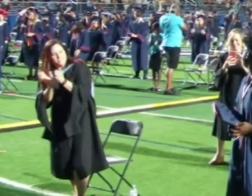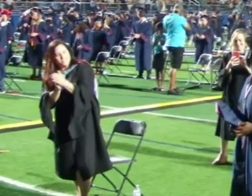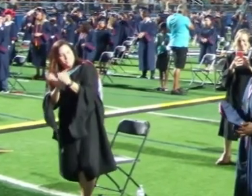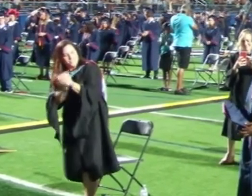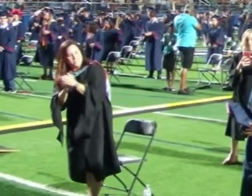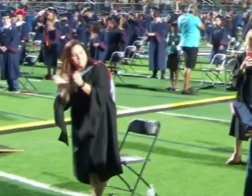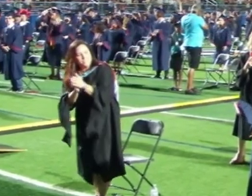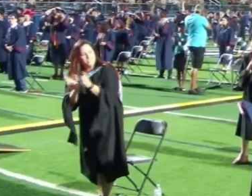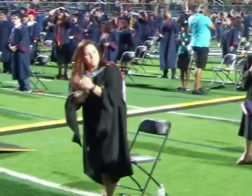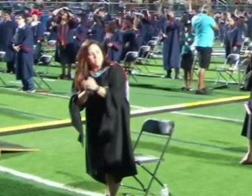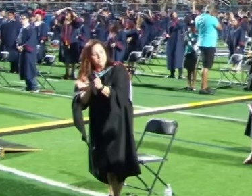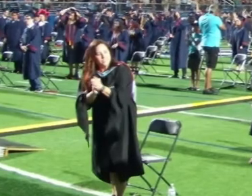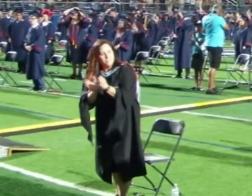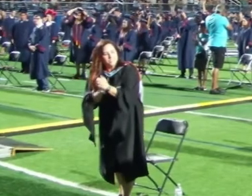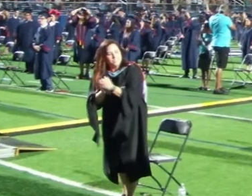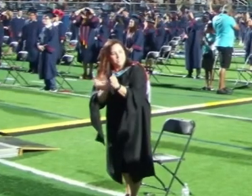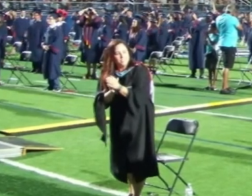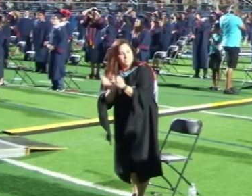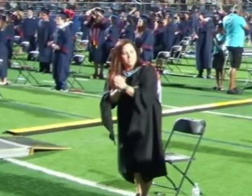Come on.